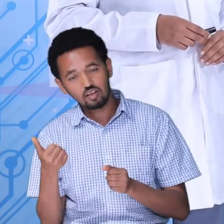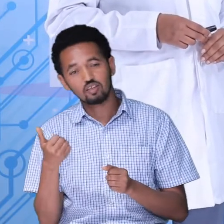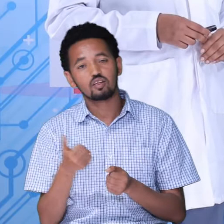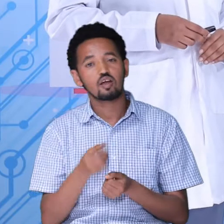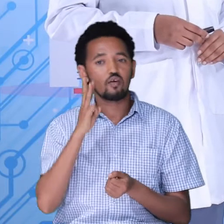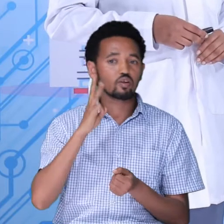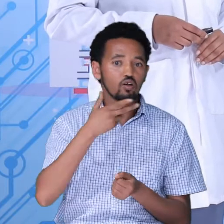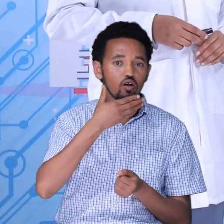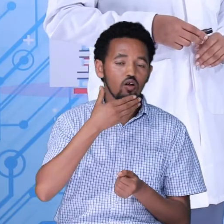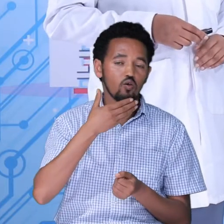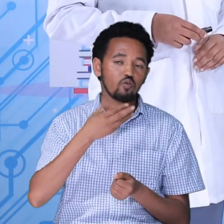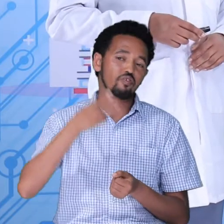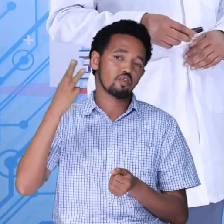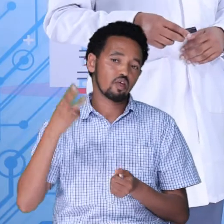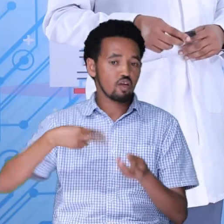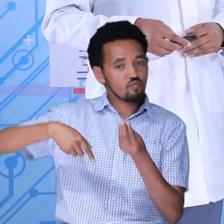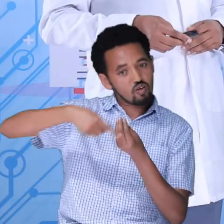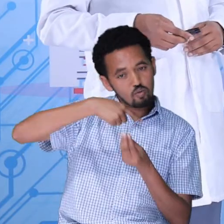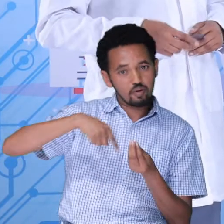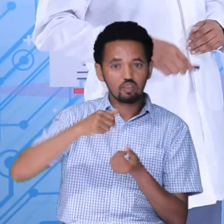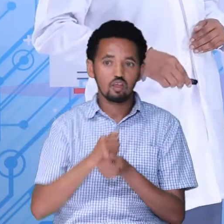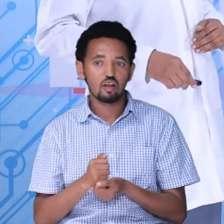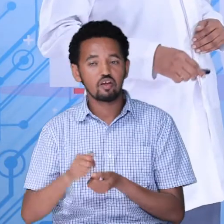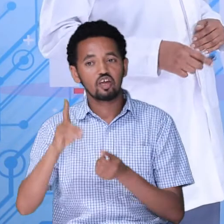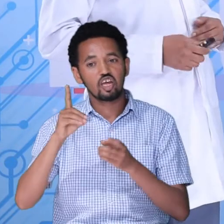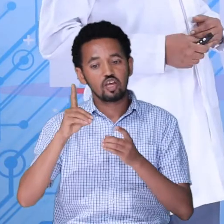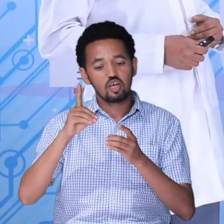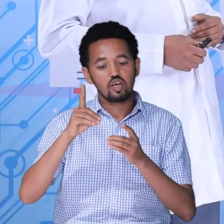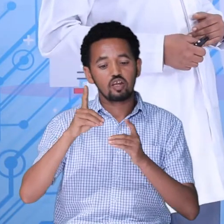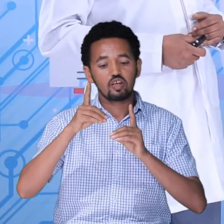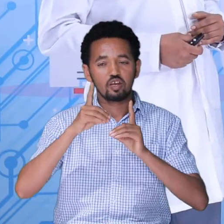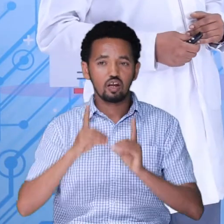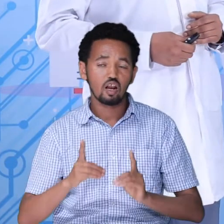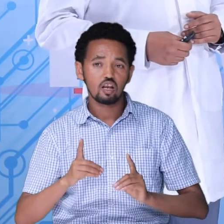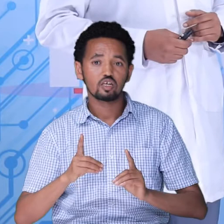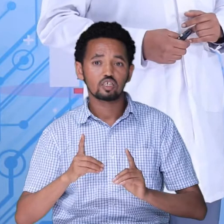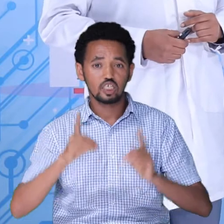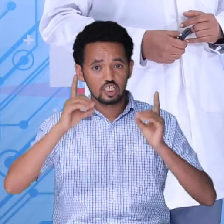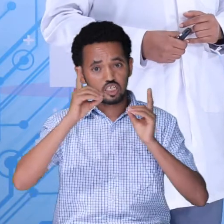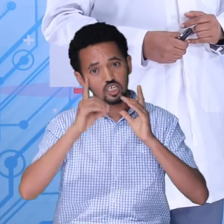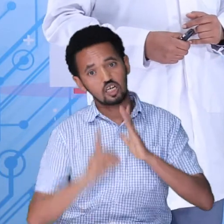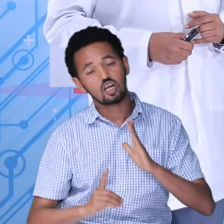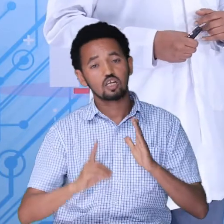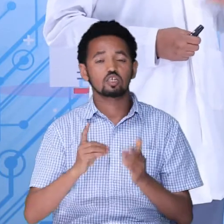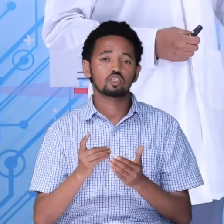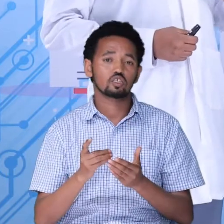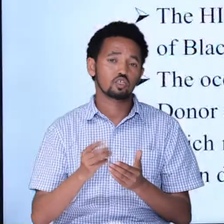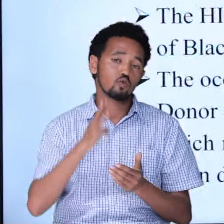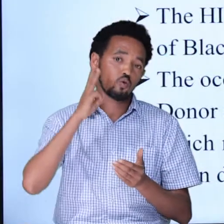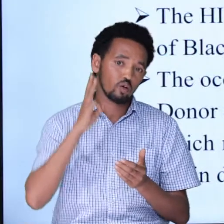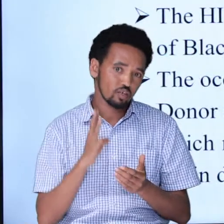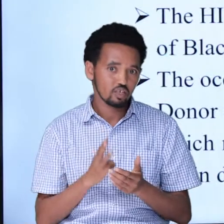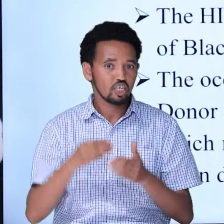was environmental degradation. Environmental degradation was the other problem of Africa. In